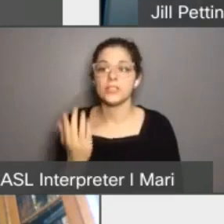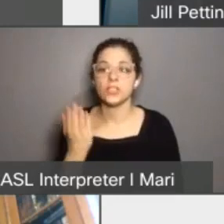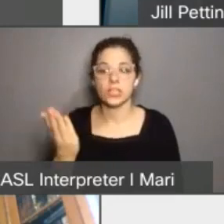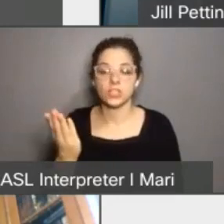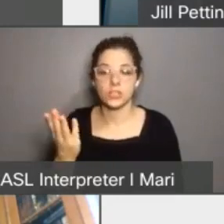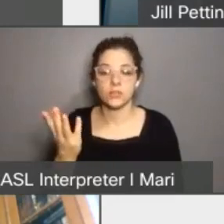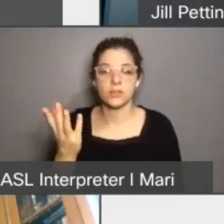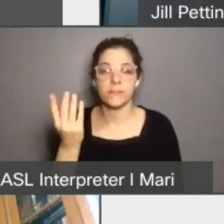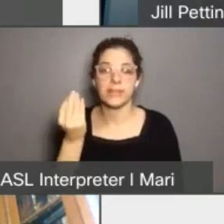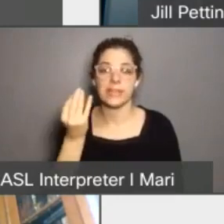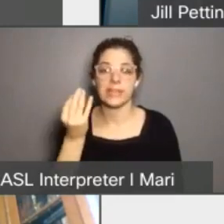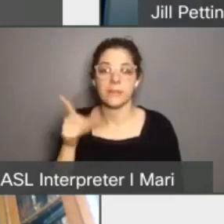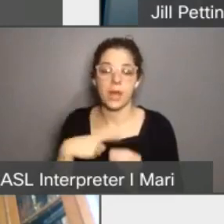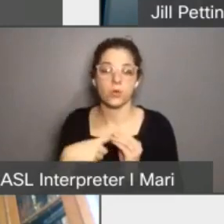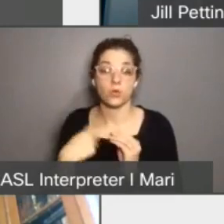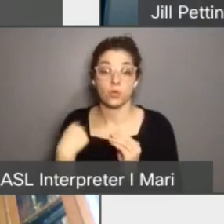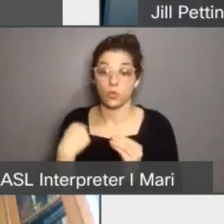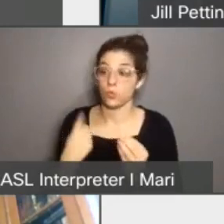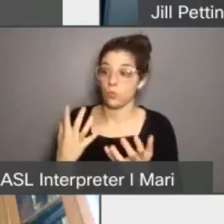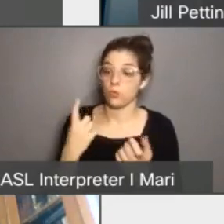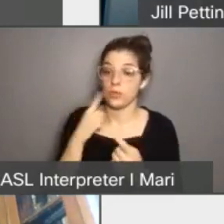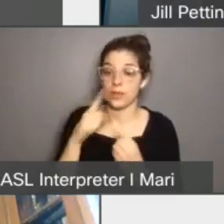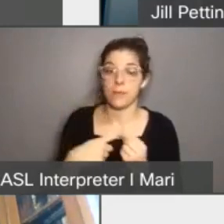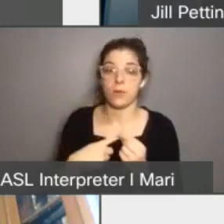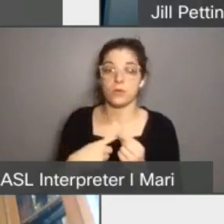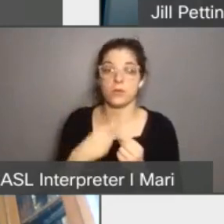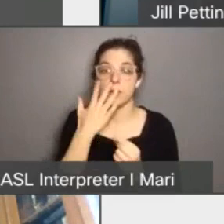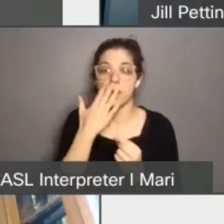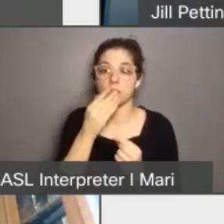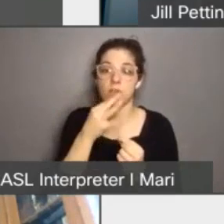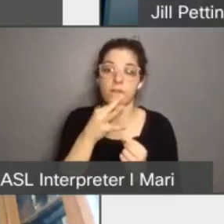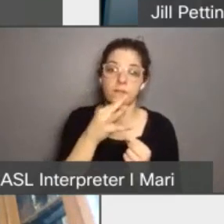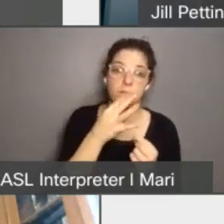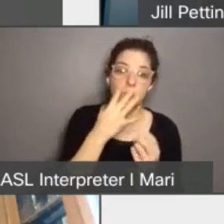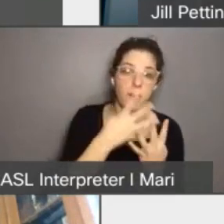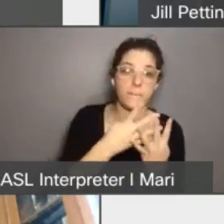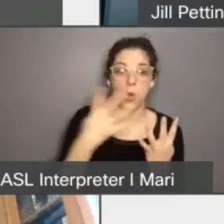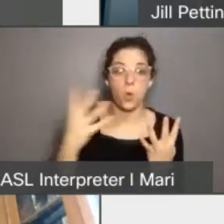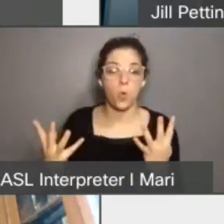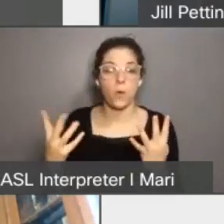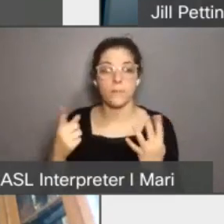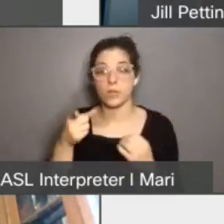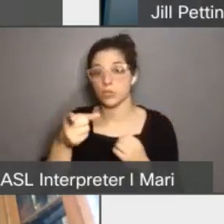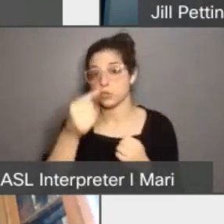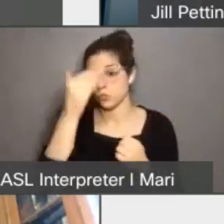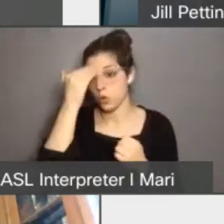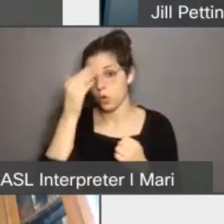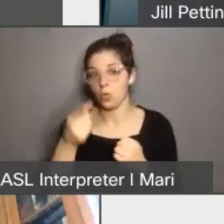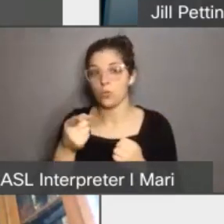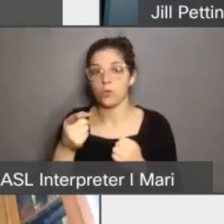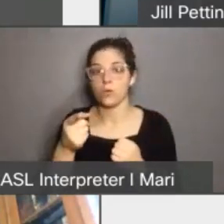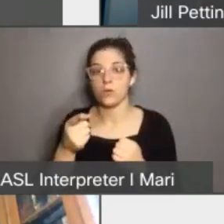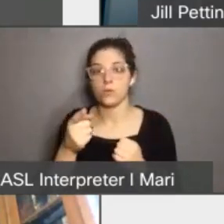I'm thinking is, do we want to maybe think about doing the colors of the rainbow? Just because, as you know, there's